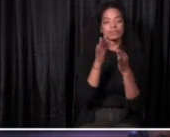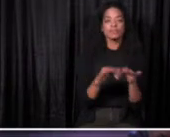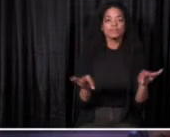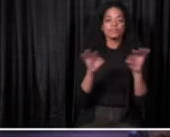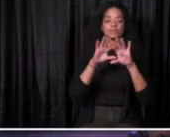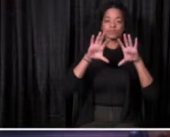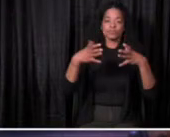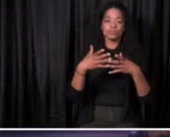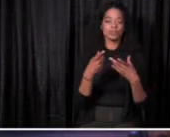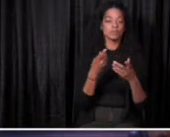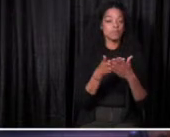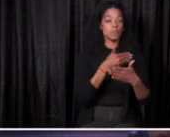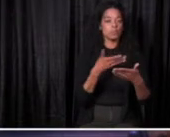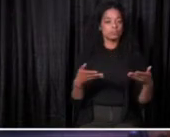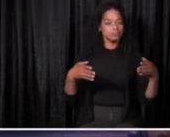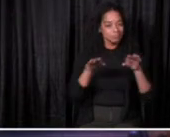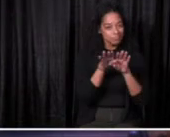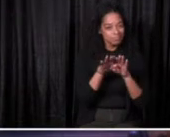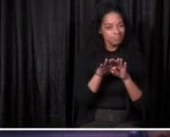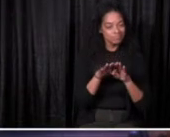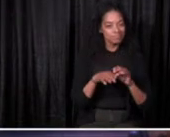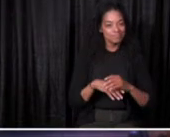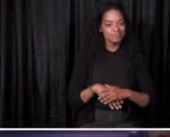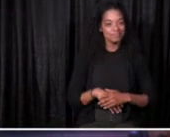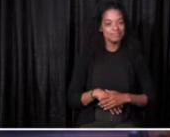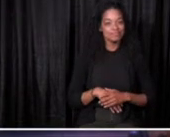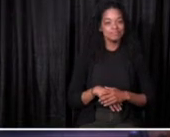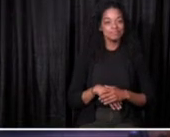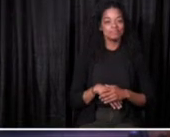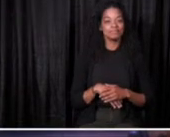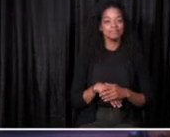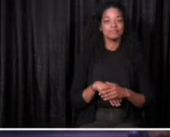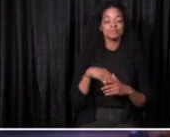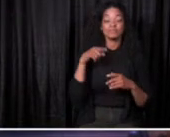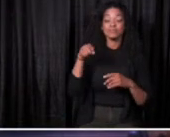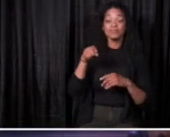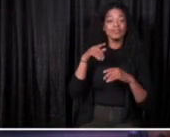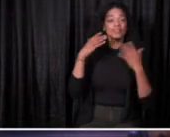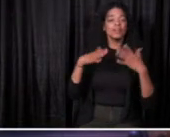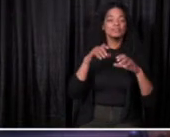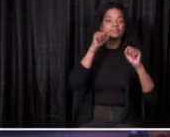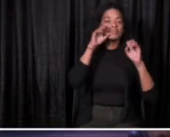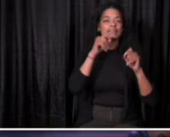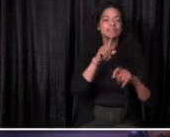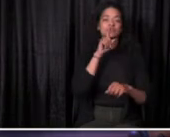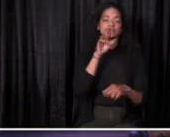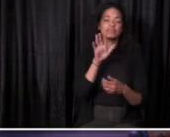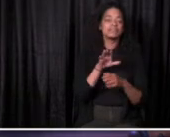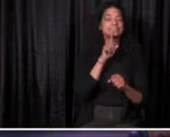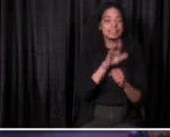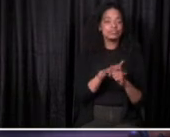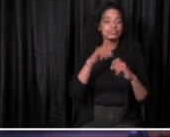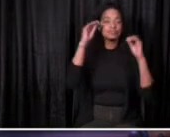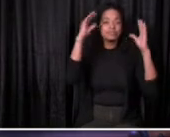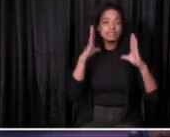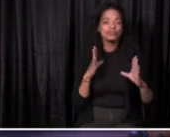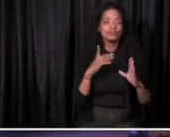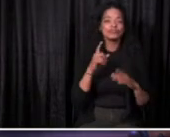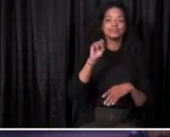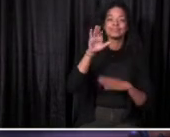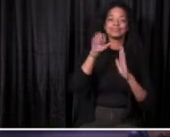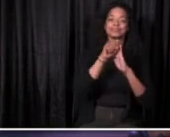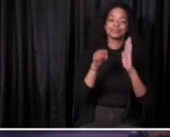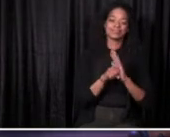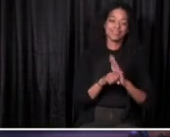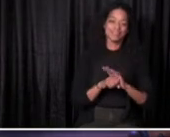the amazing and dedicated faculty at Sacramento State. In a time of